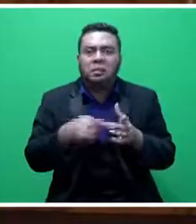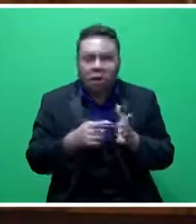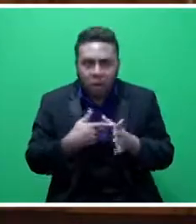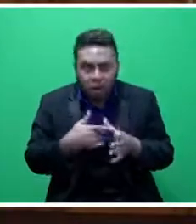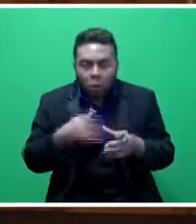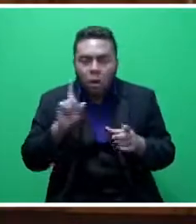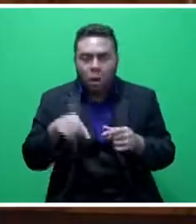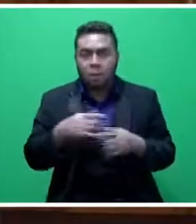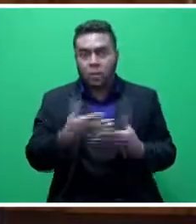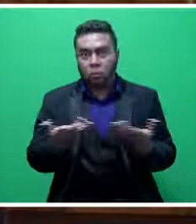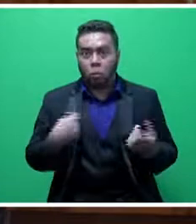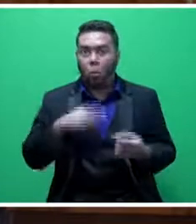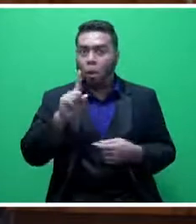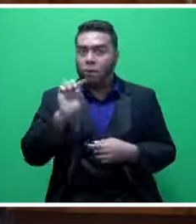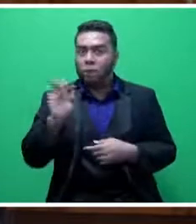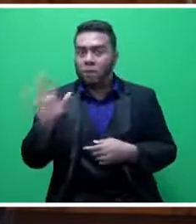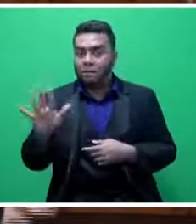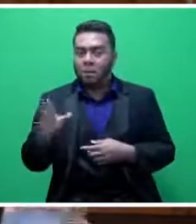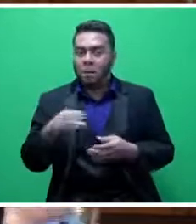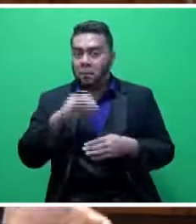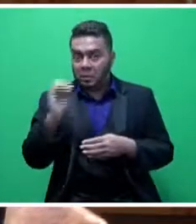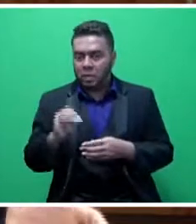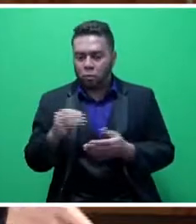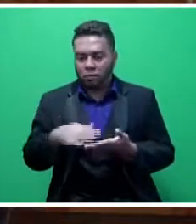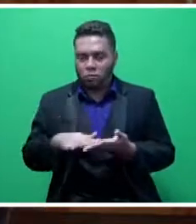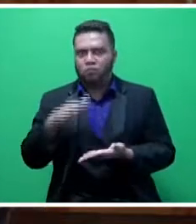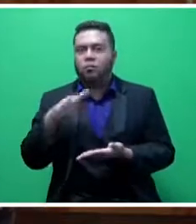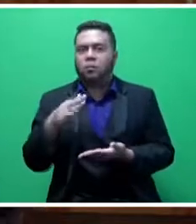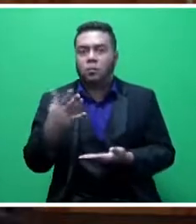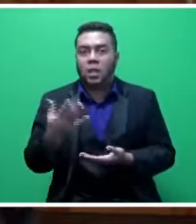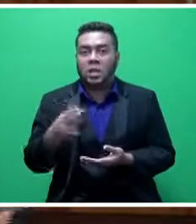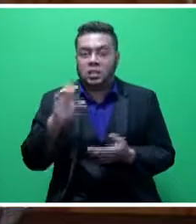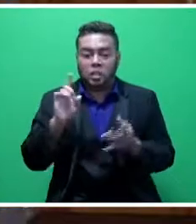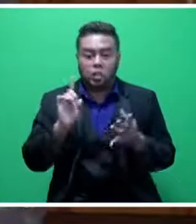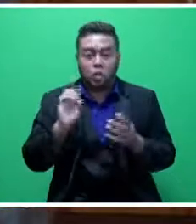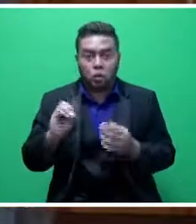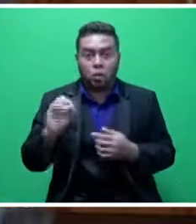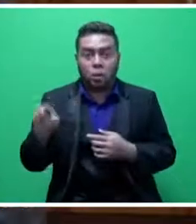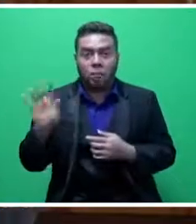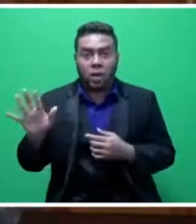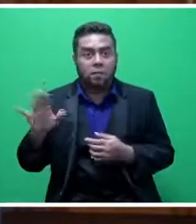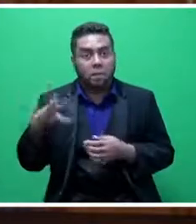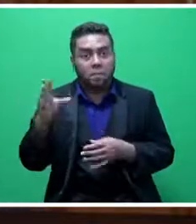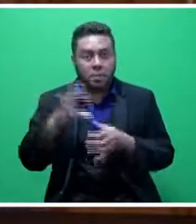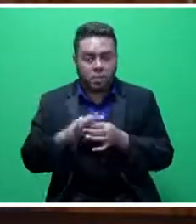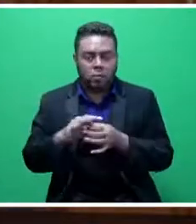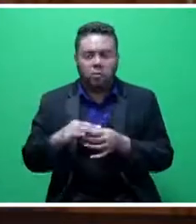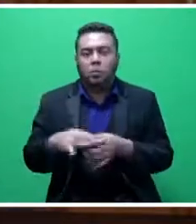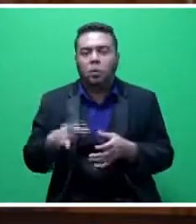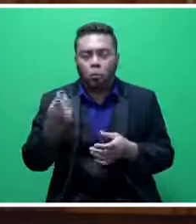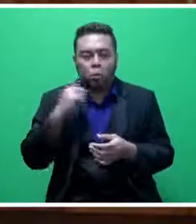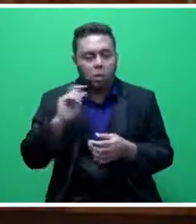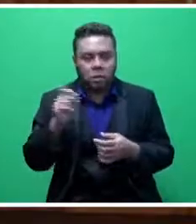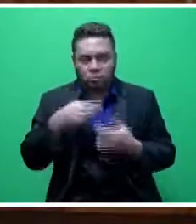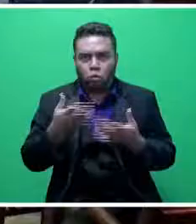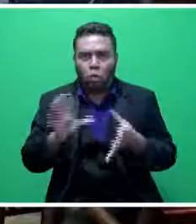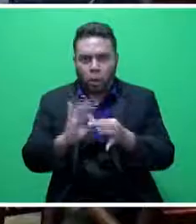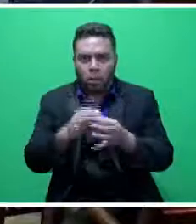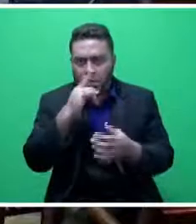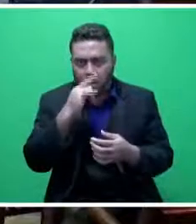current 1.5% will go up to 2%, and that 0.5% will go towards the connecting the unconnected. Thank you, Mr. Speaker,